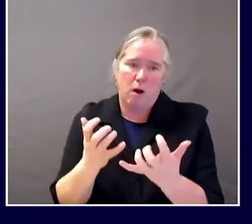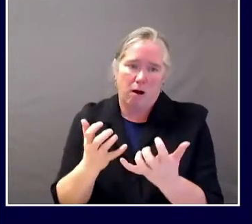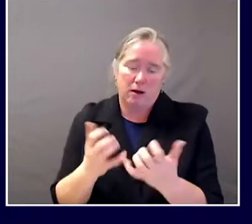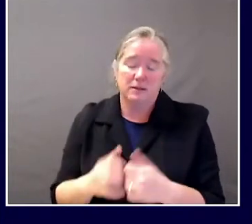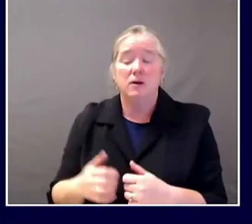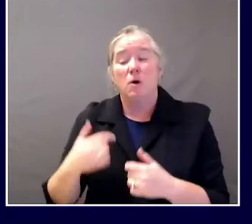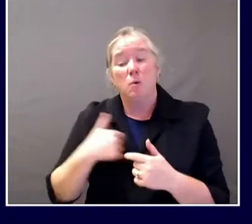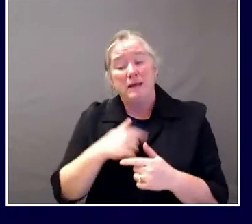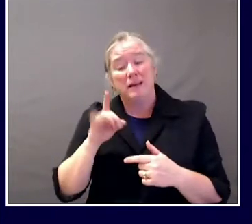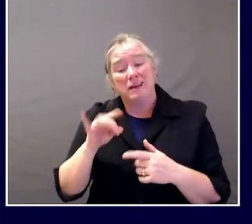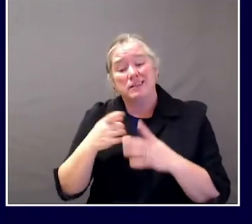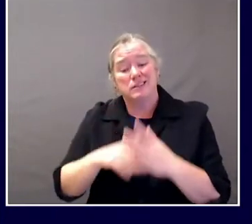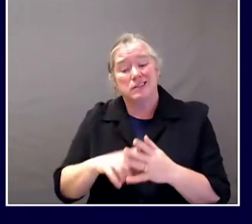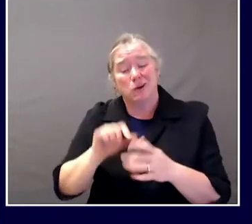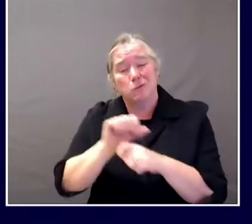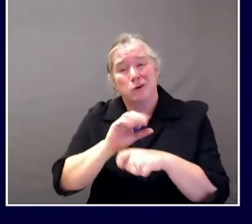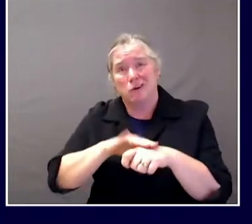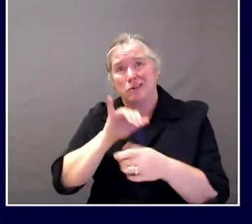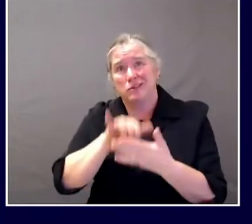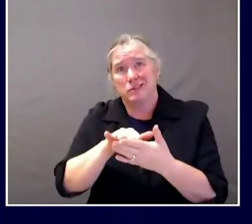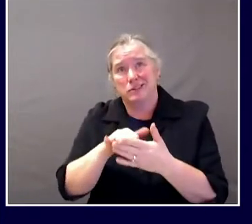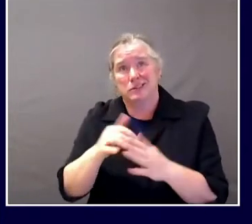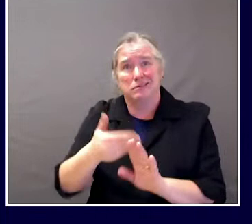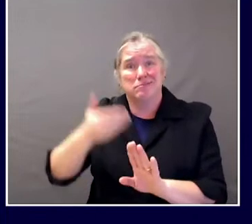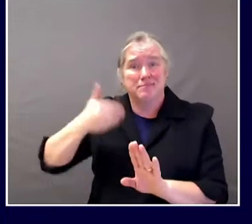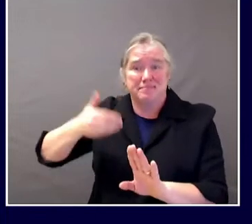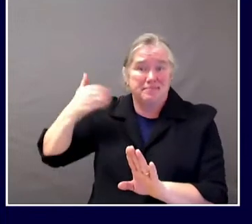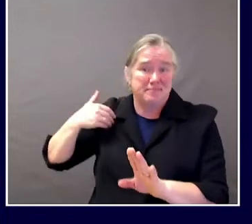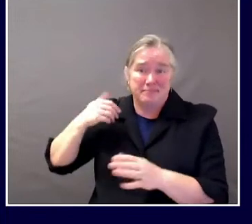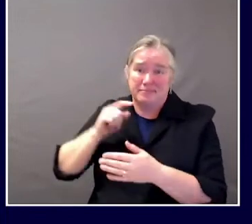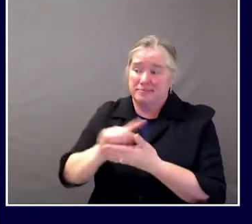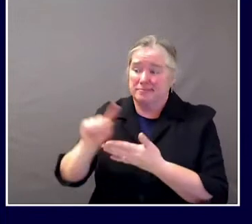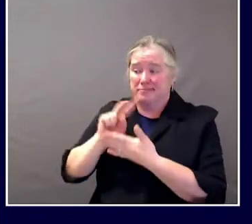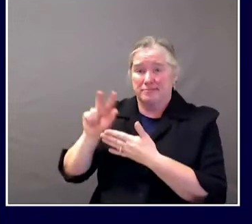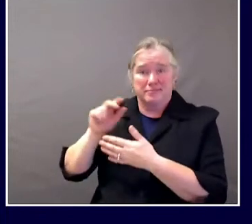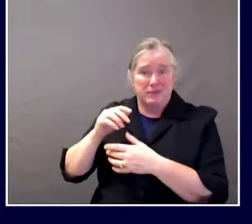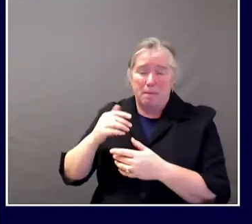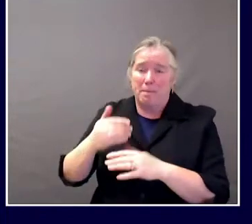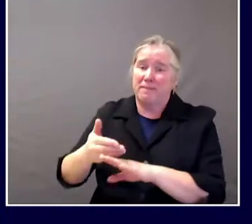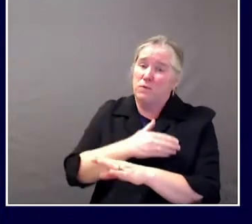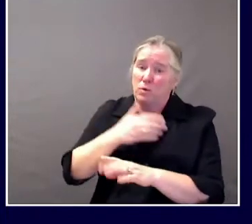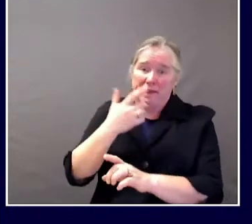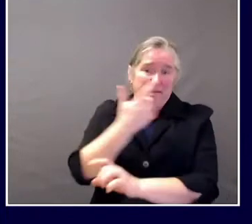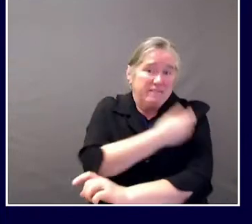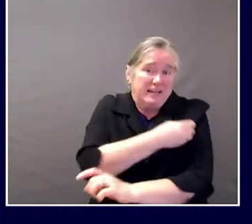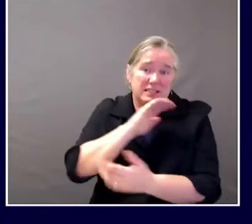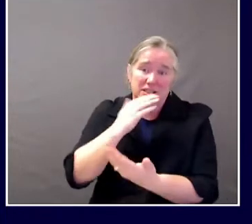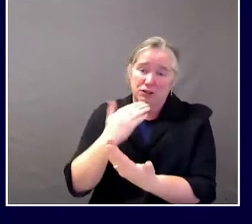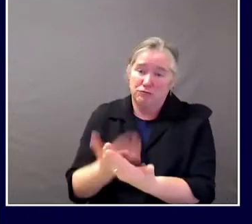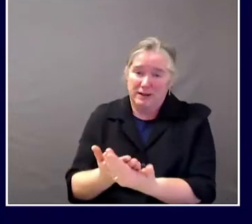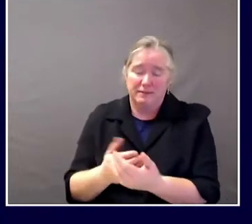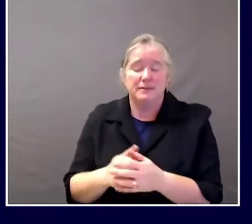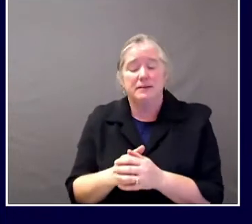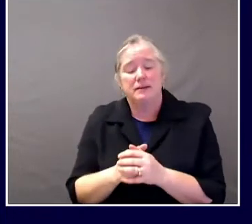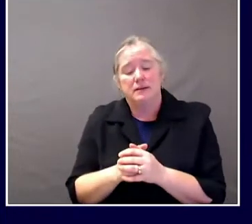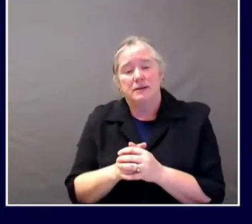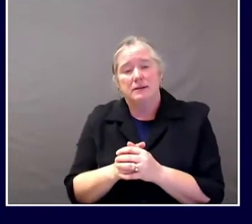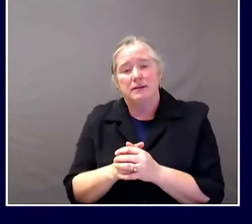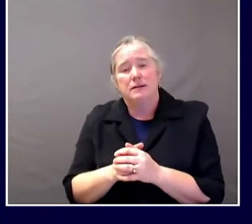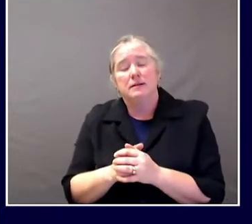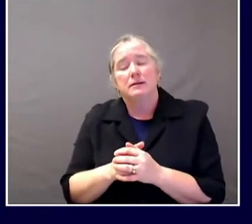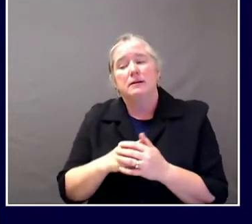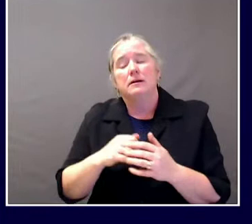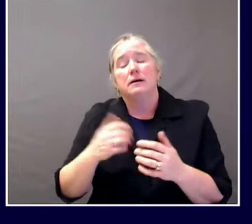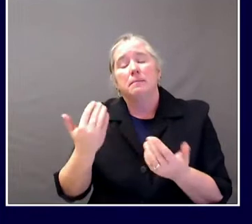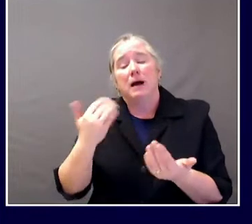working on this, just to be sure, long before a vaccine came into the state, but to have data that is accurate,